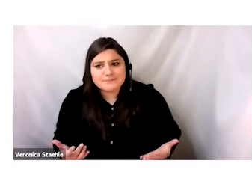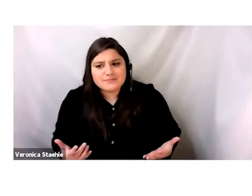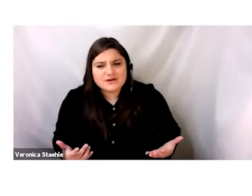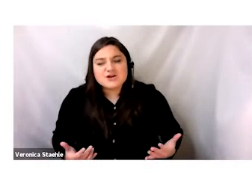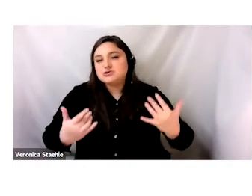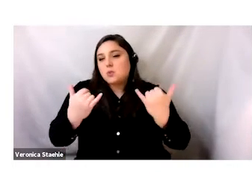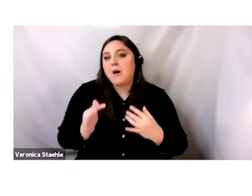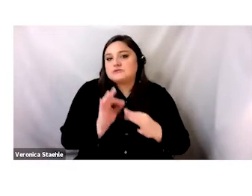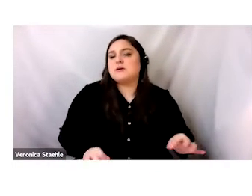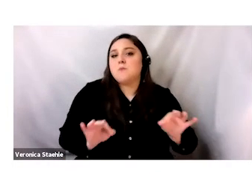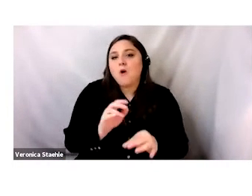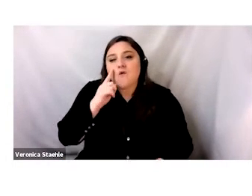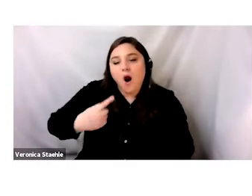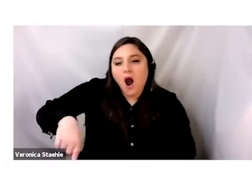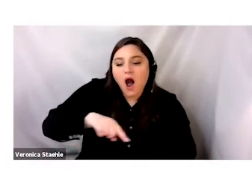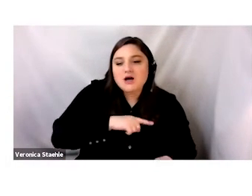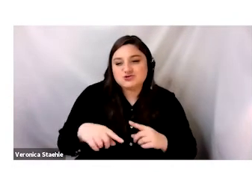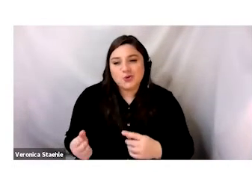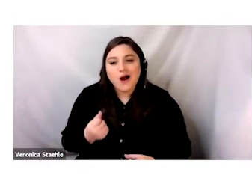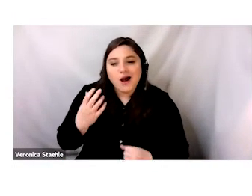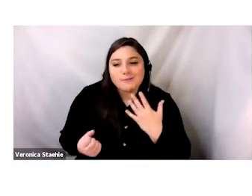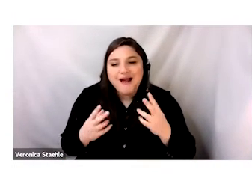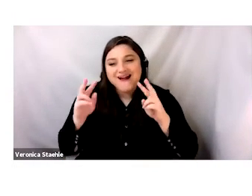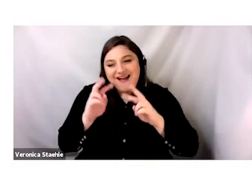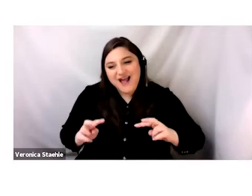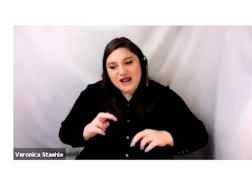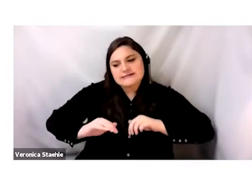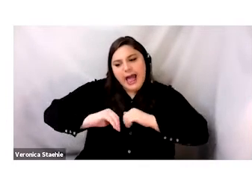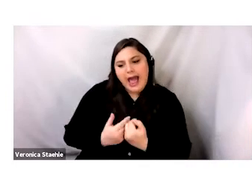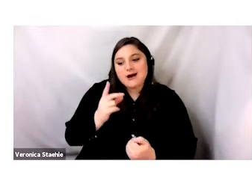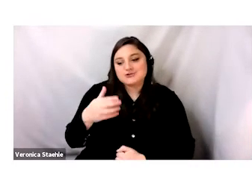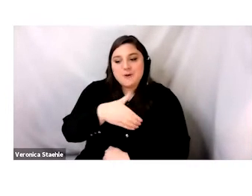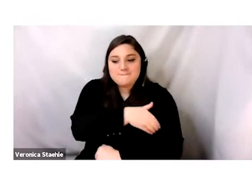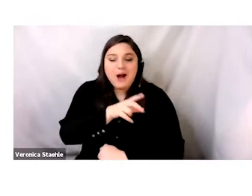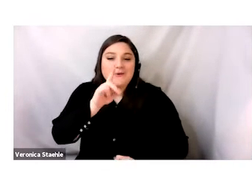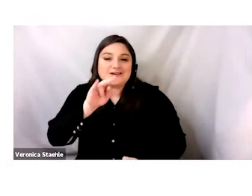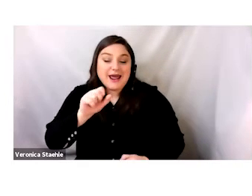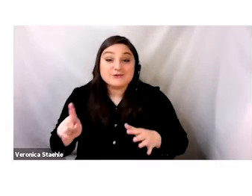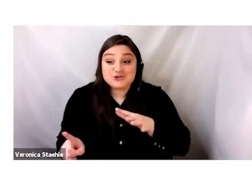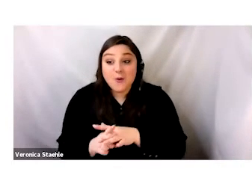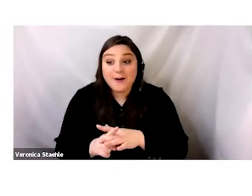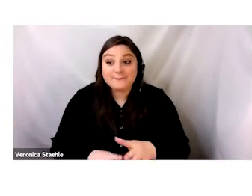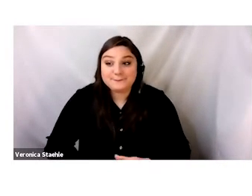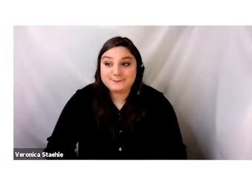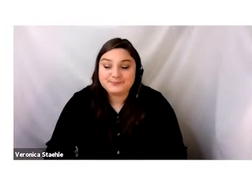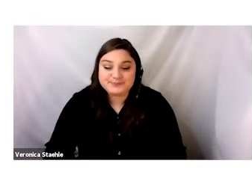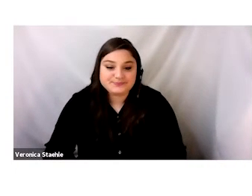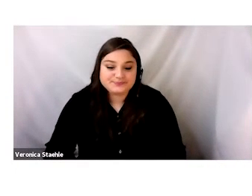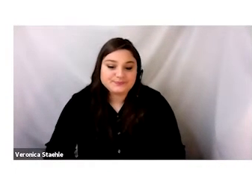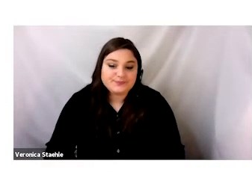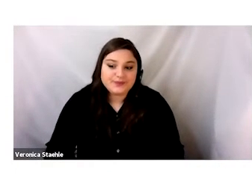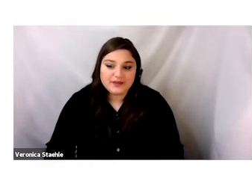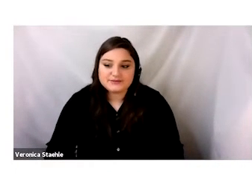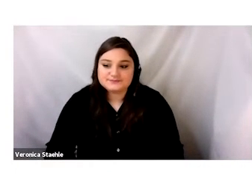up everywhere, and unfortunately has been seeped in us also since birth? So questions to